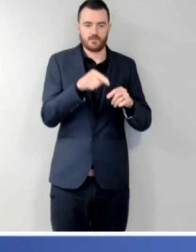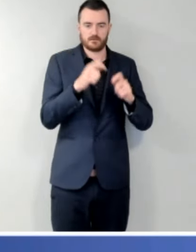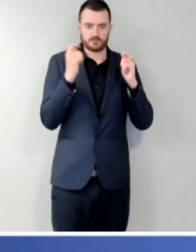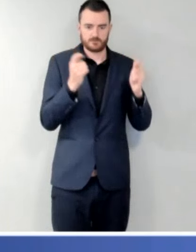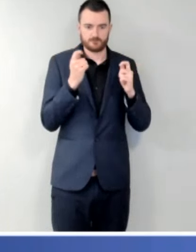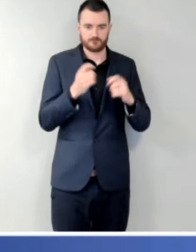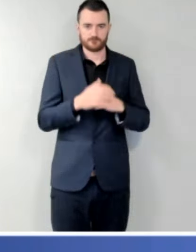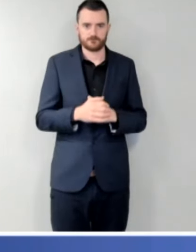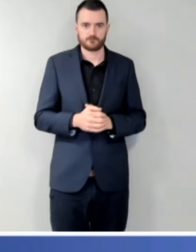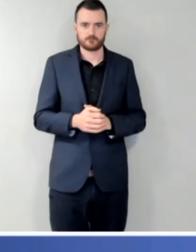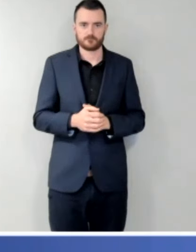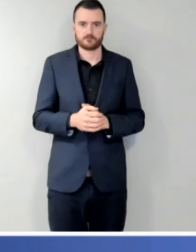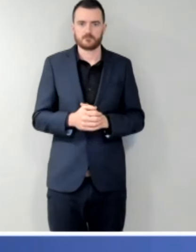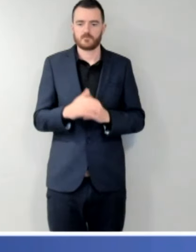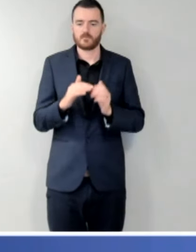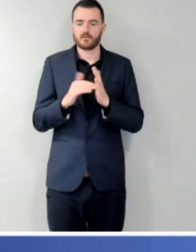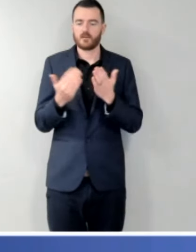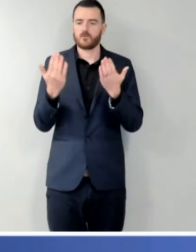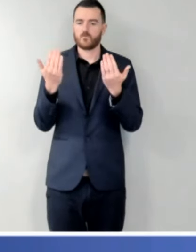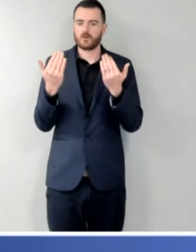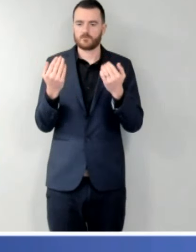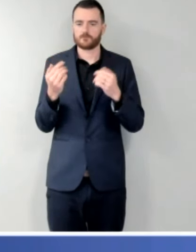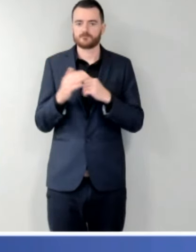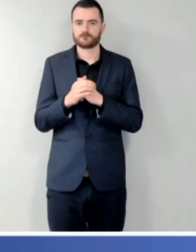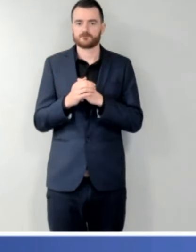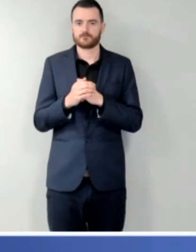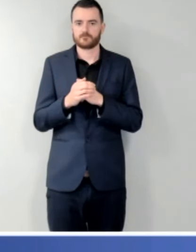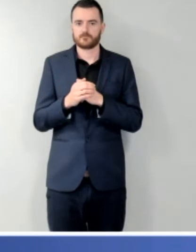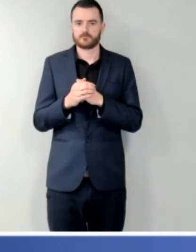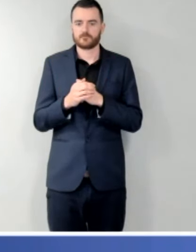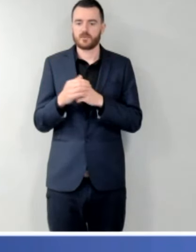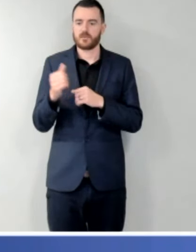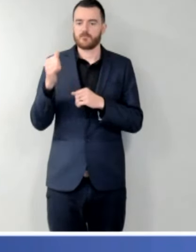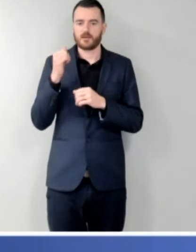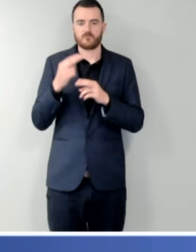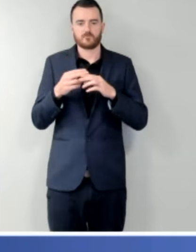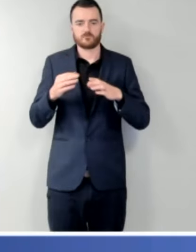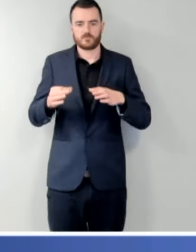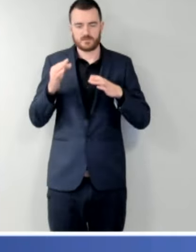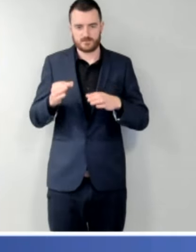So I now welcome you to the back of the room for morning tea. Thank you.